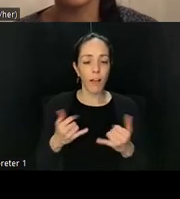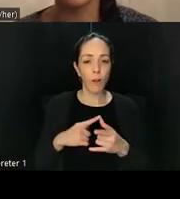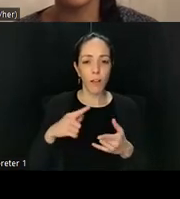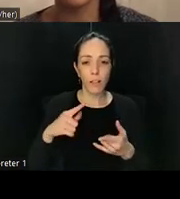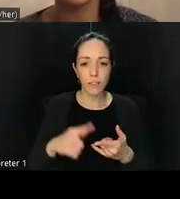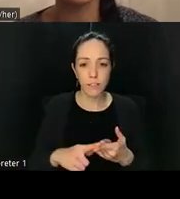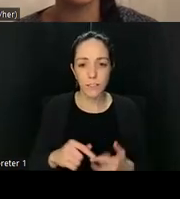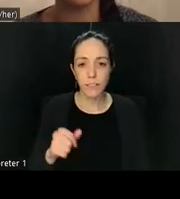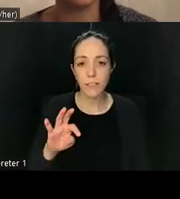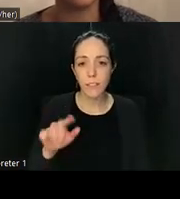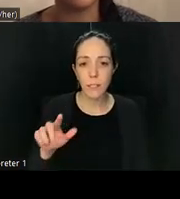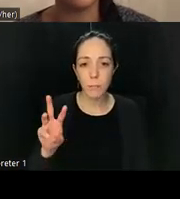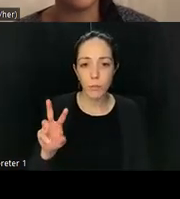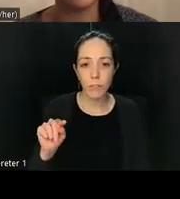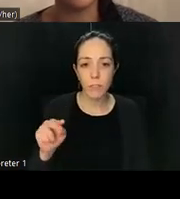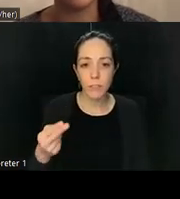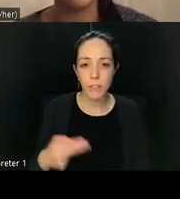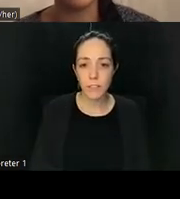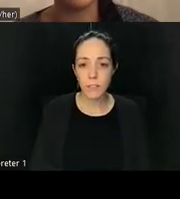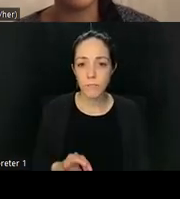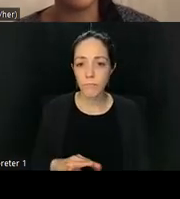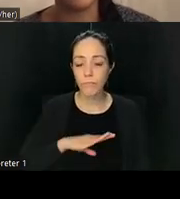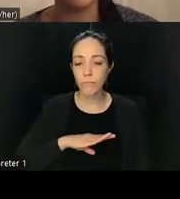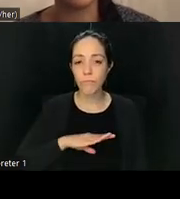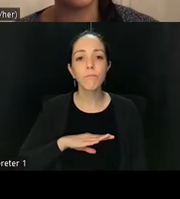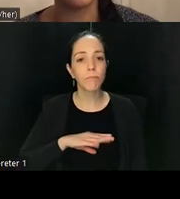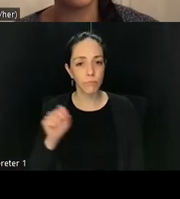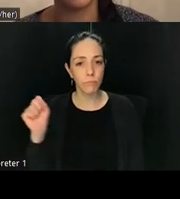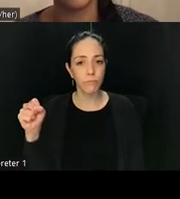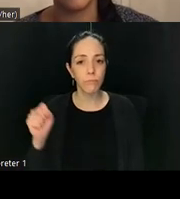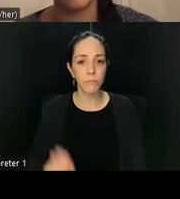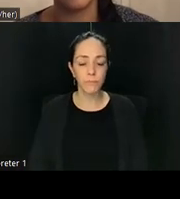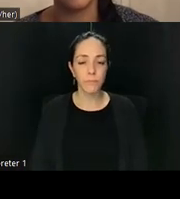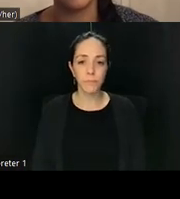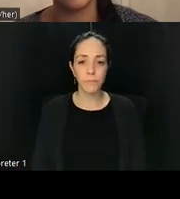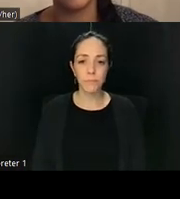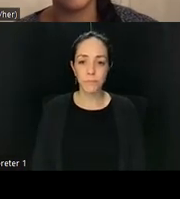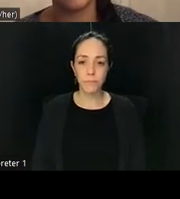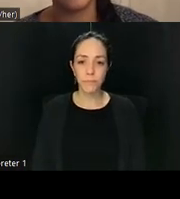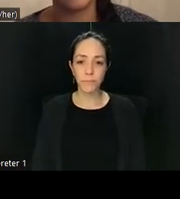April 6th? Yeah, I think that's agreeable. Thanks.